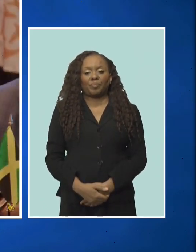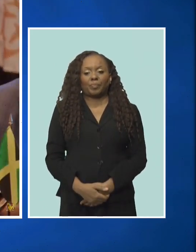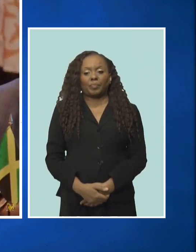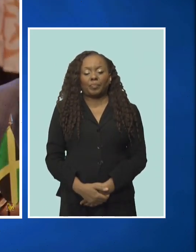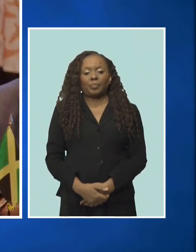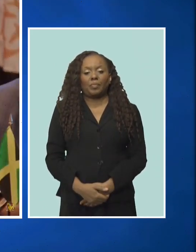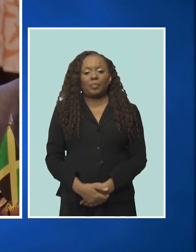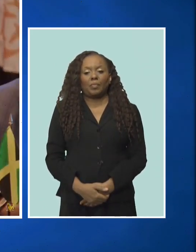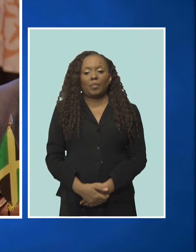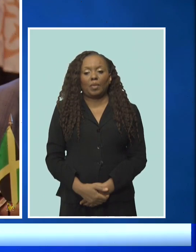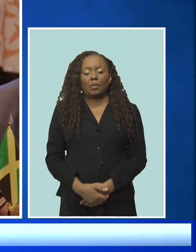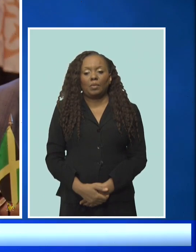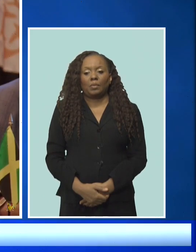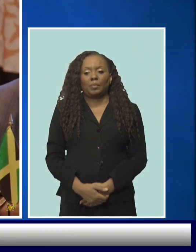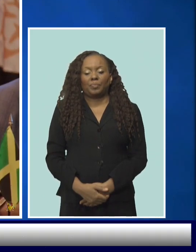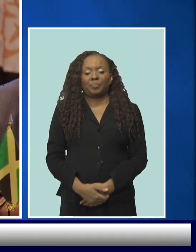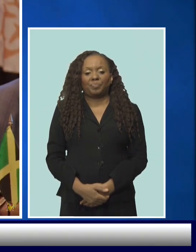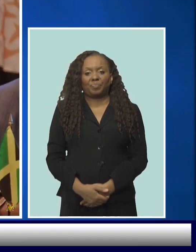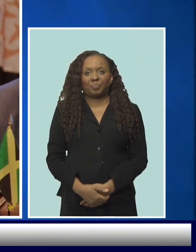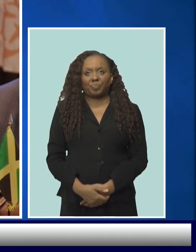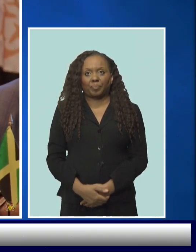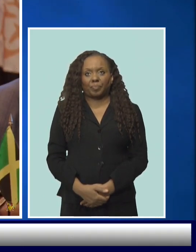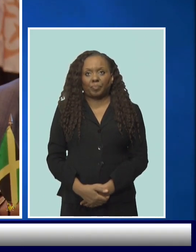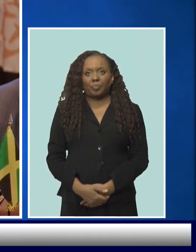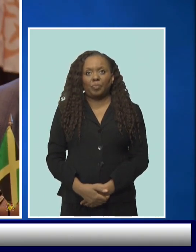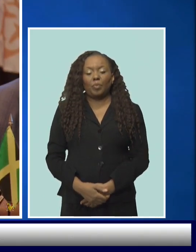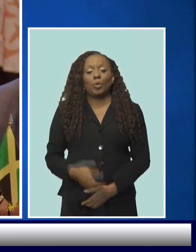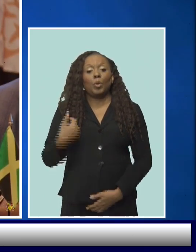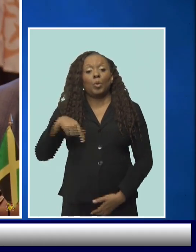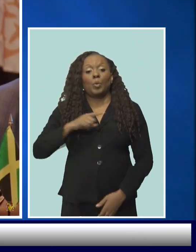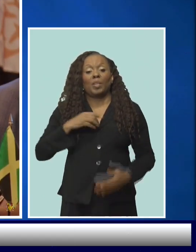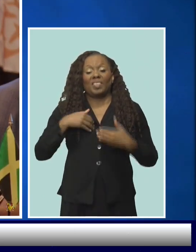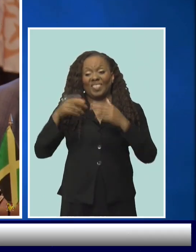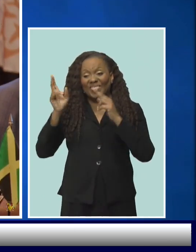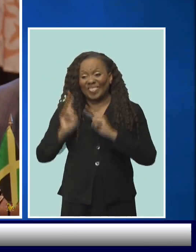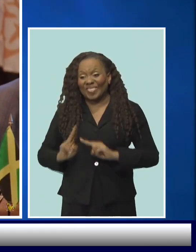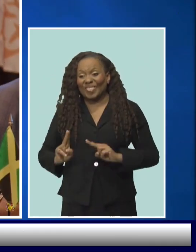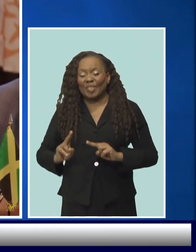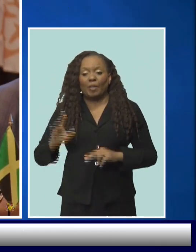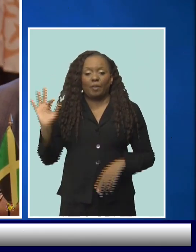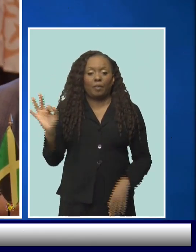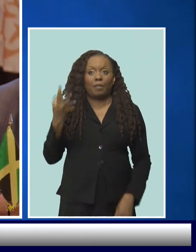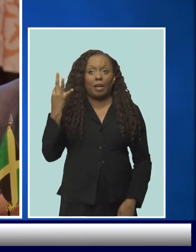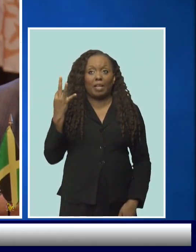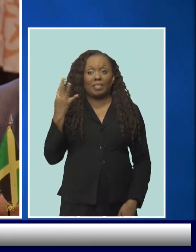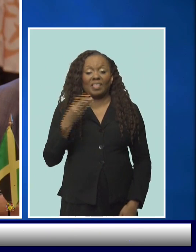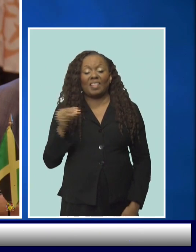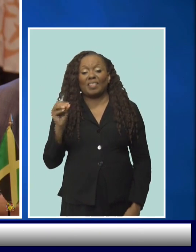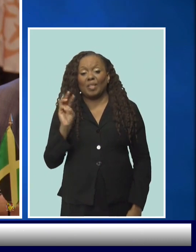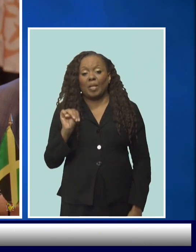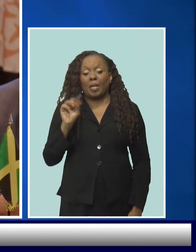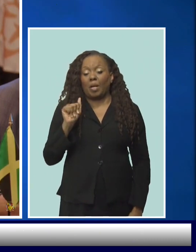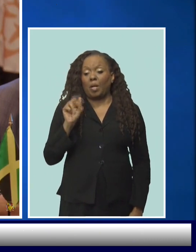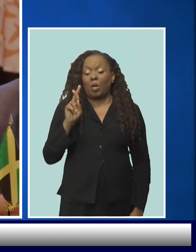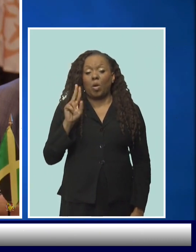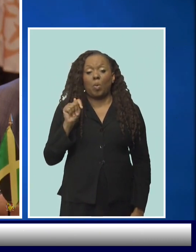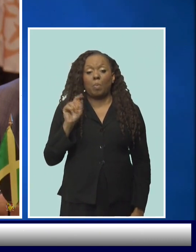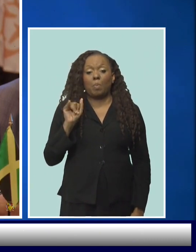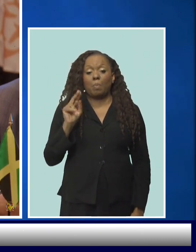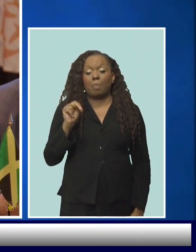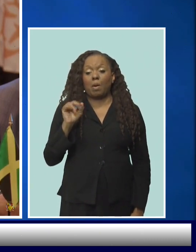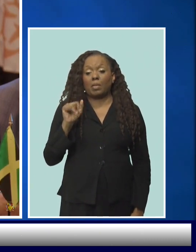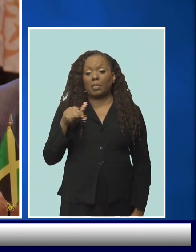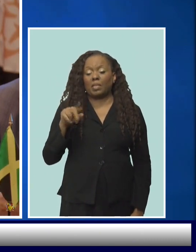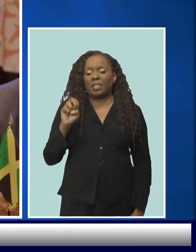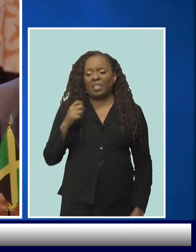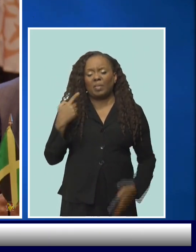of welcoming through the signature of France and Martinique the possibility of